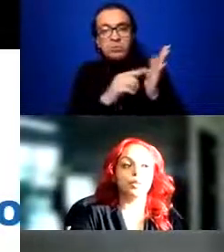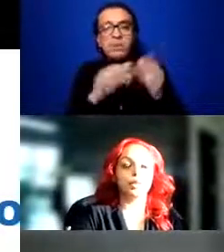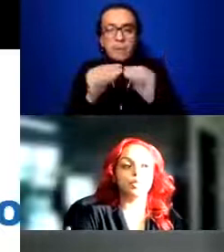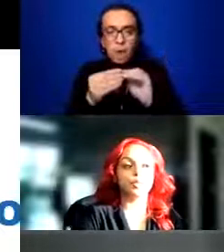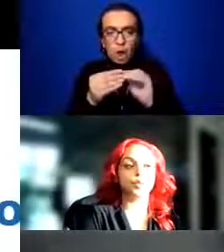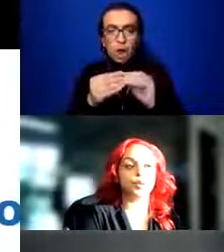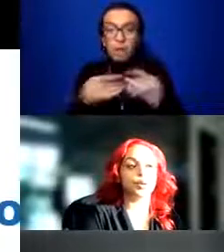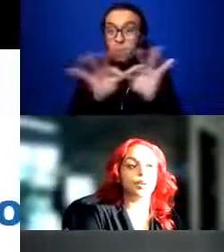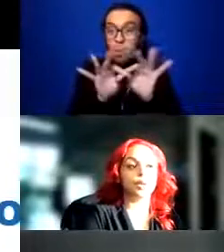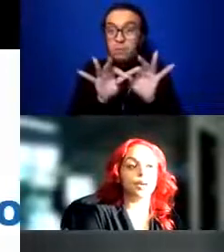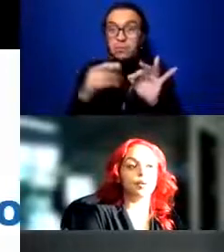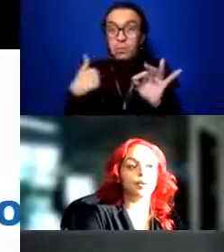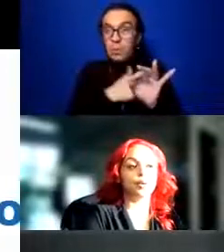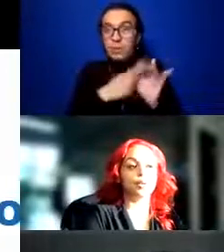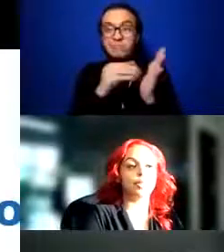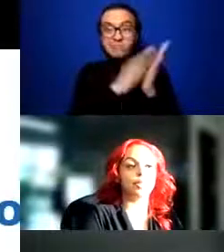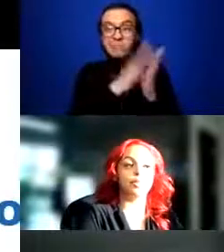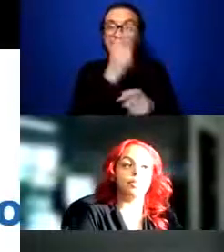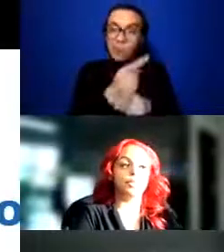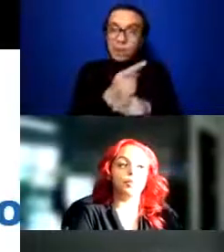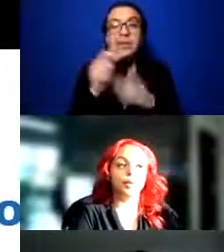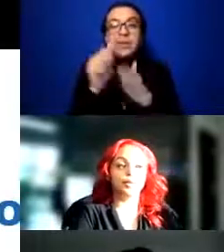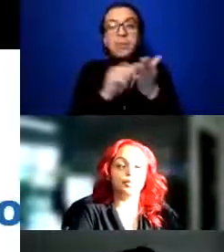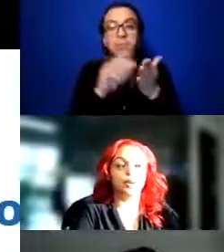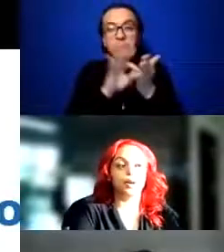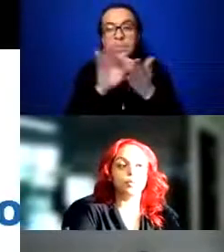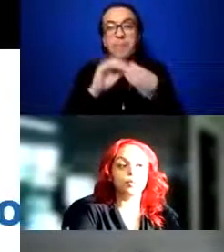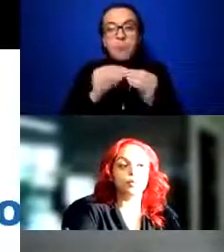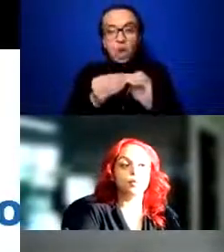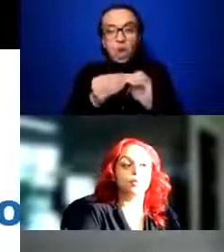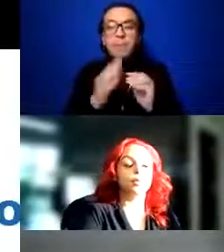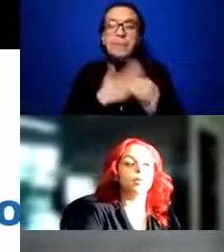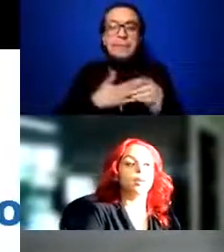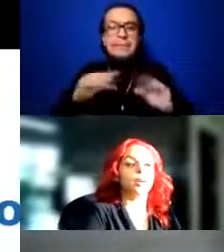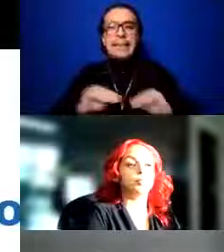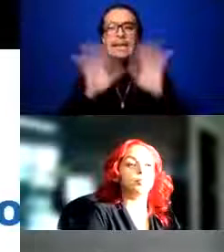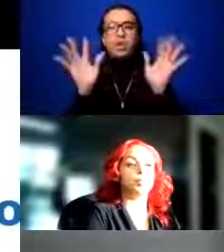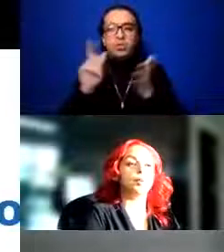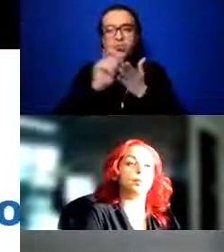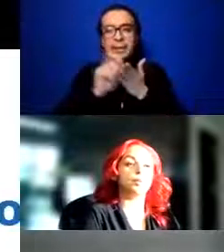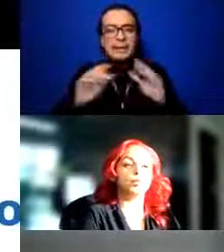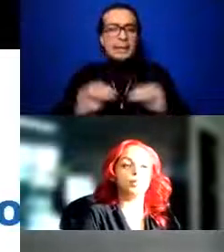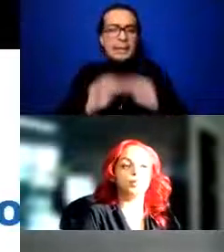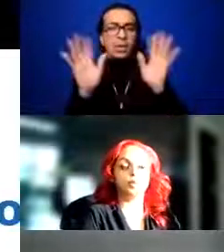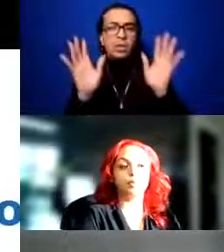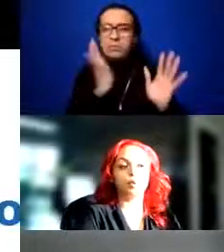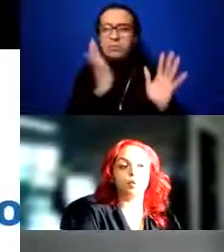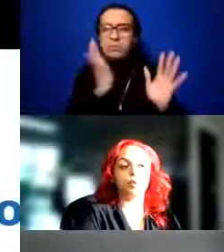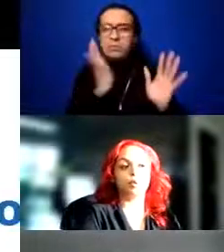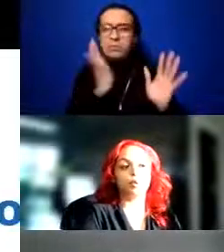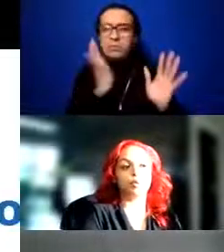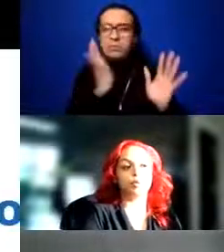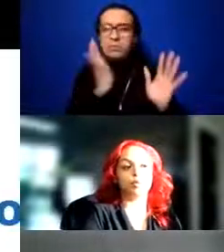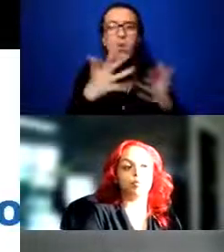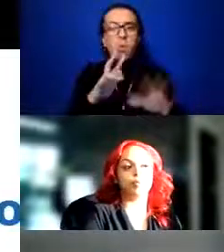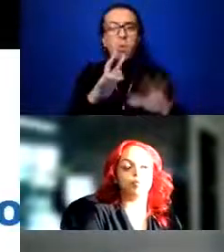it directly into your account, again, as legible as possible. So that way we don't transpose a number,